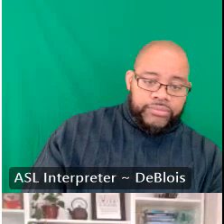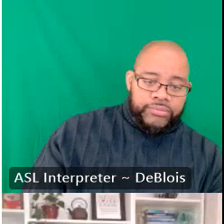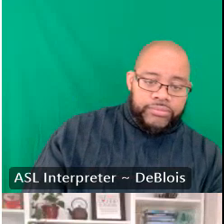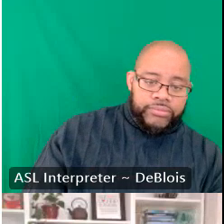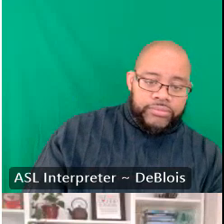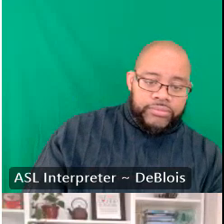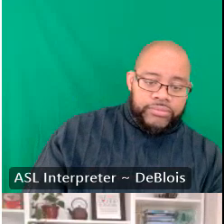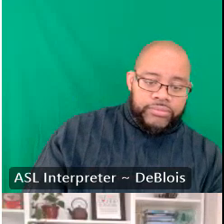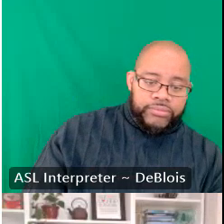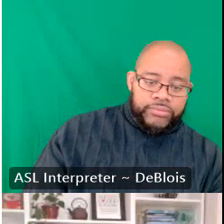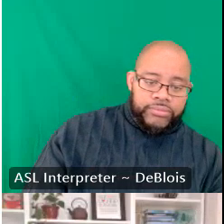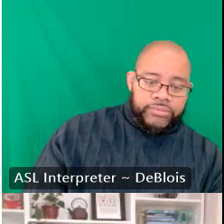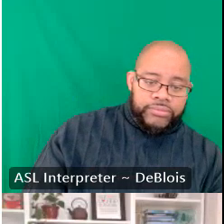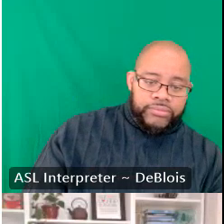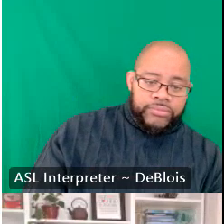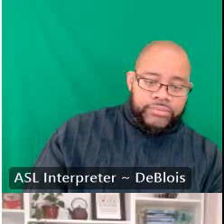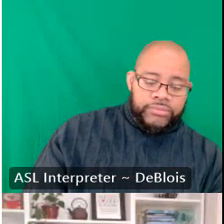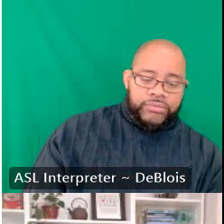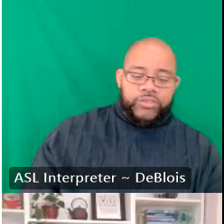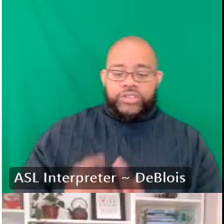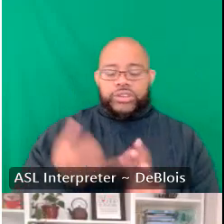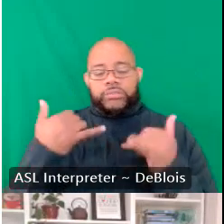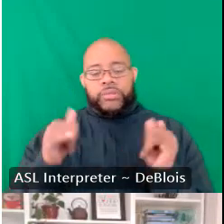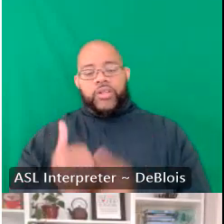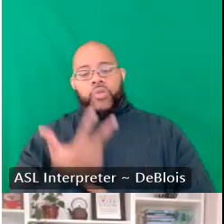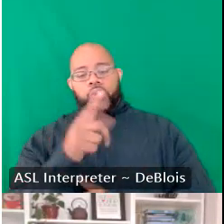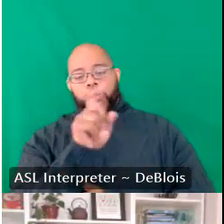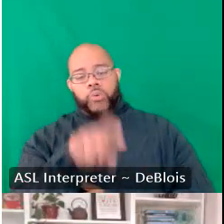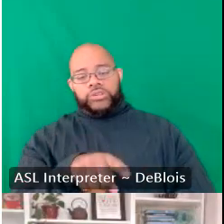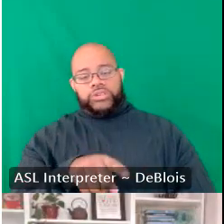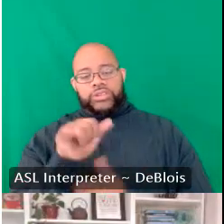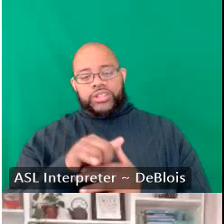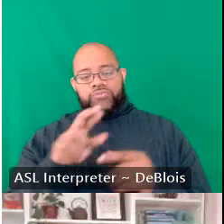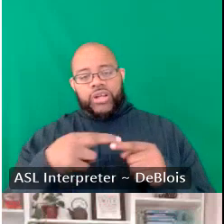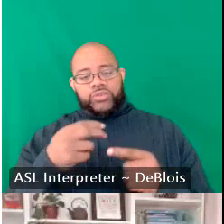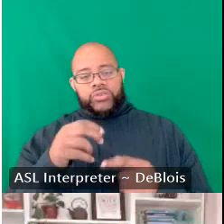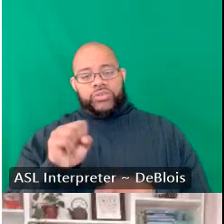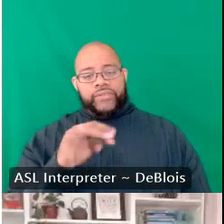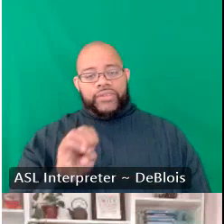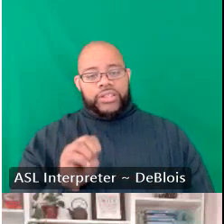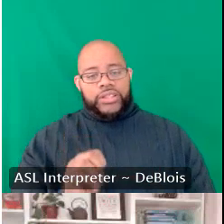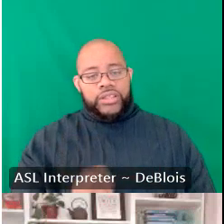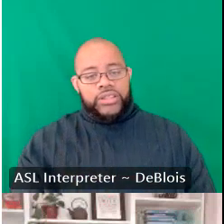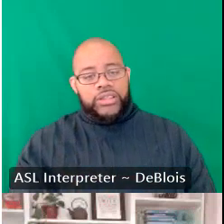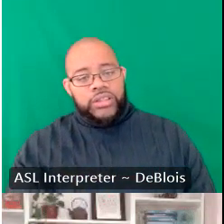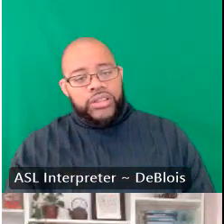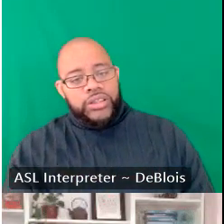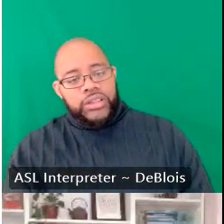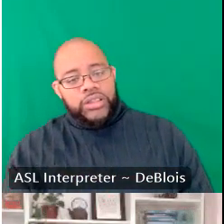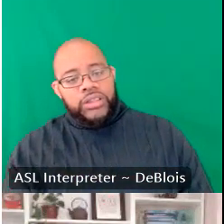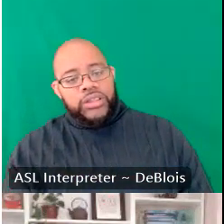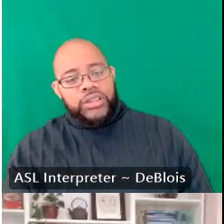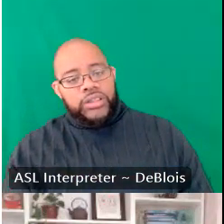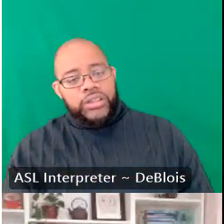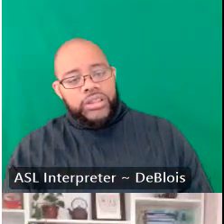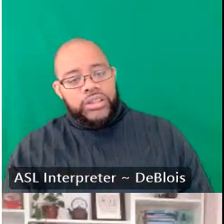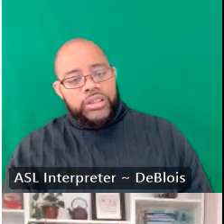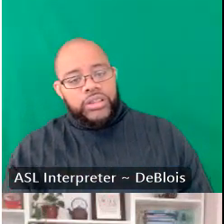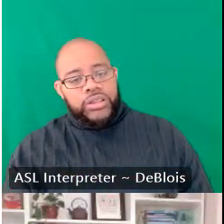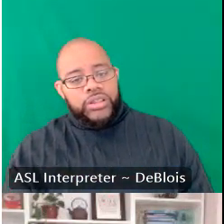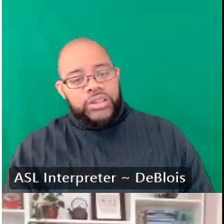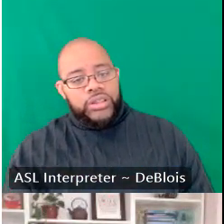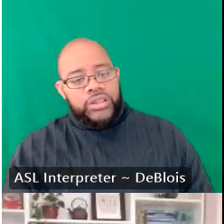Okay. We're just going to play 3 questions this round. So Stephanie, I think you're the only one that's entered. Oh, here we